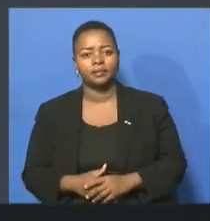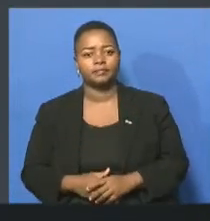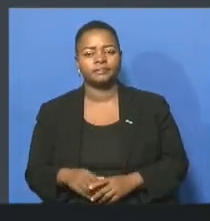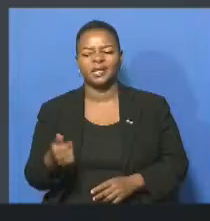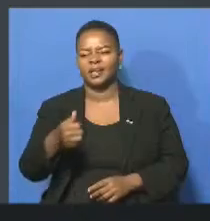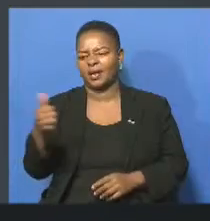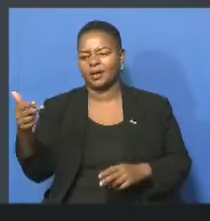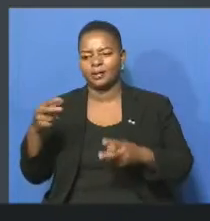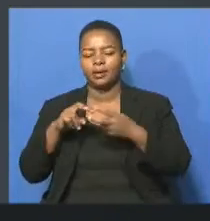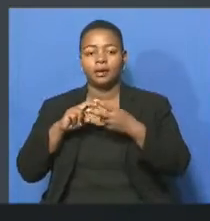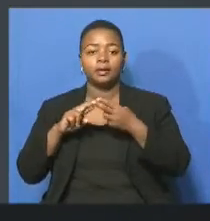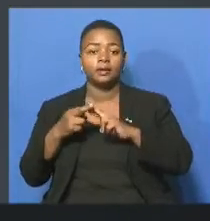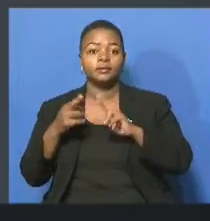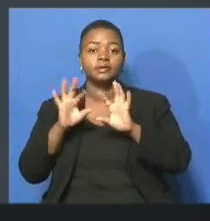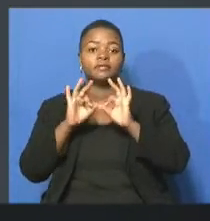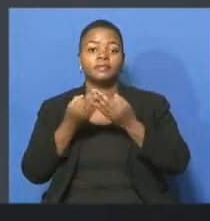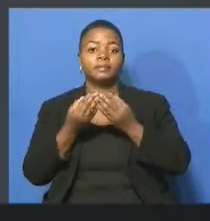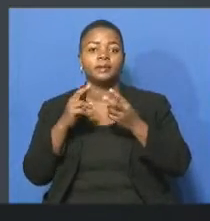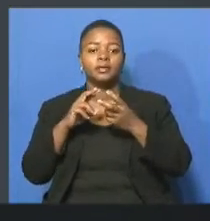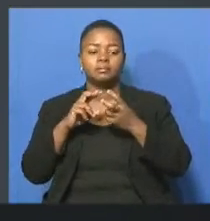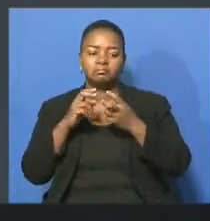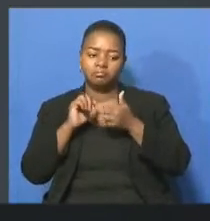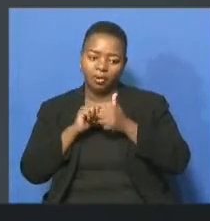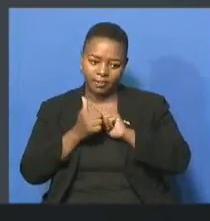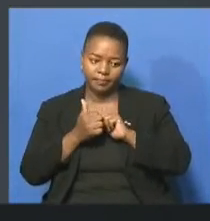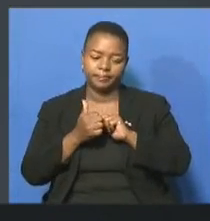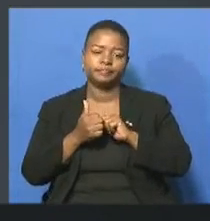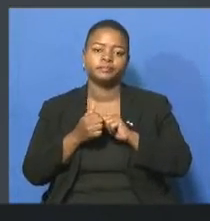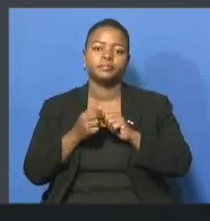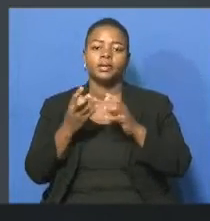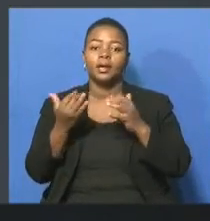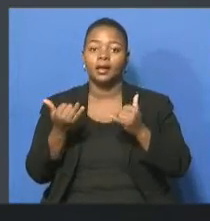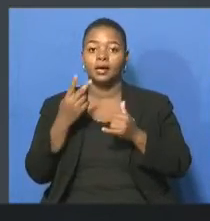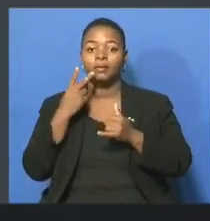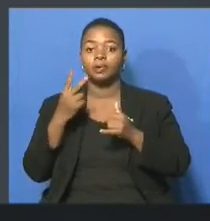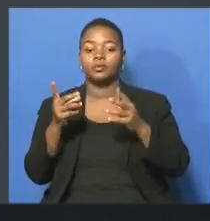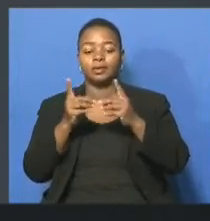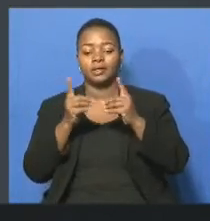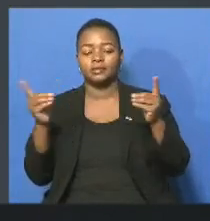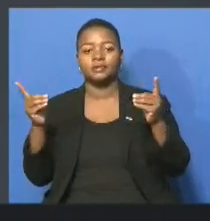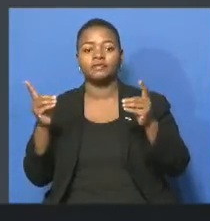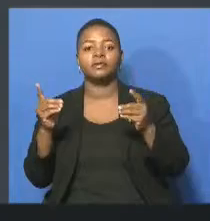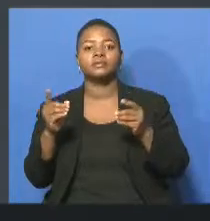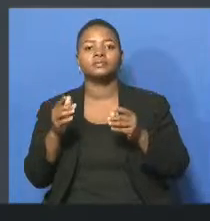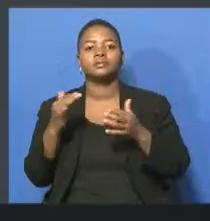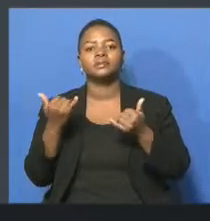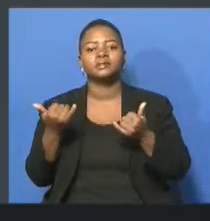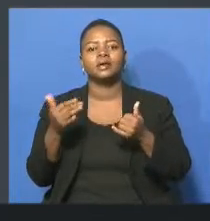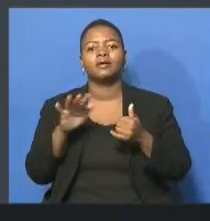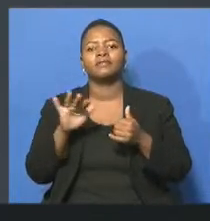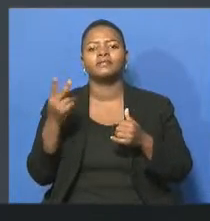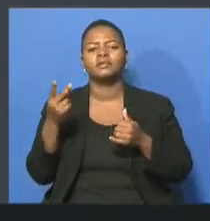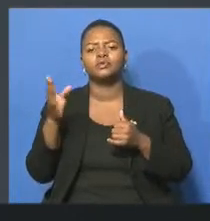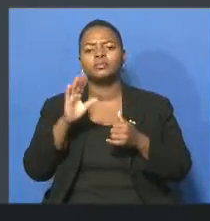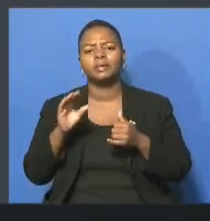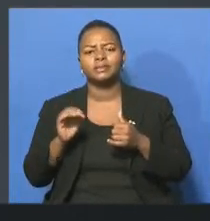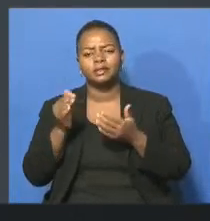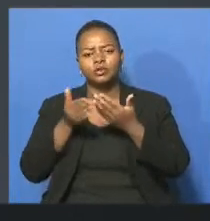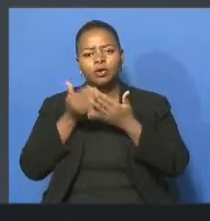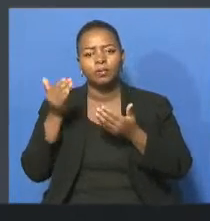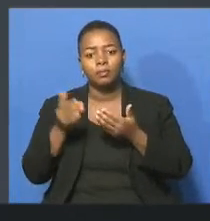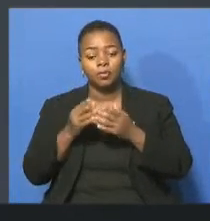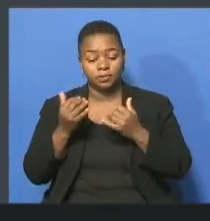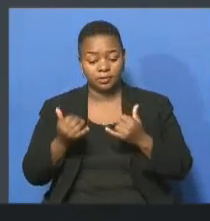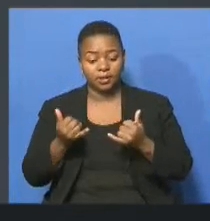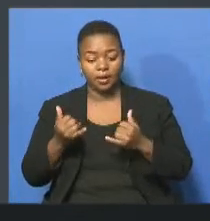other issues related to the family. Now, if you look at things like divorce rate, which is around 52% at